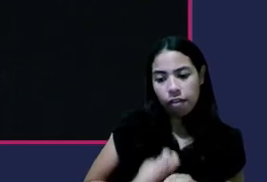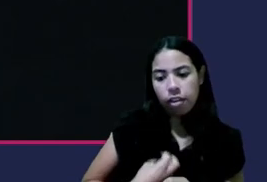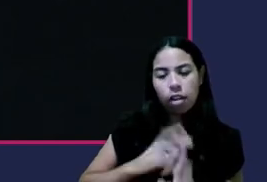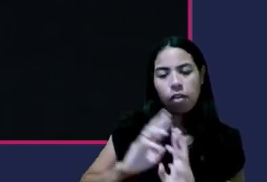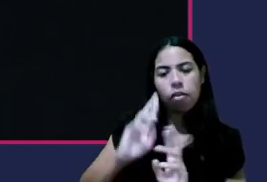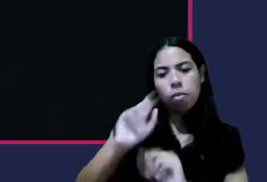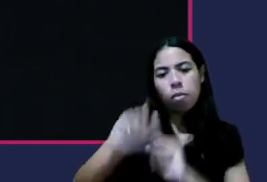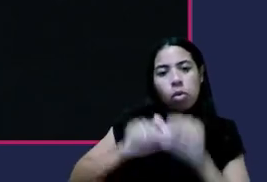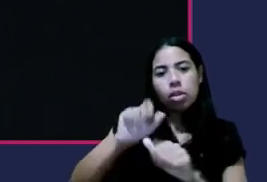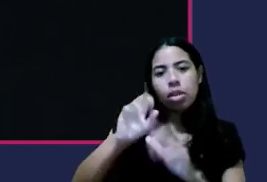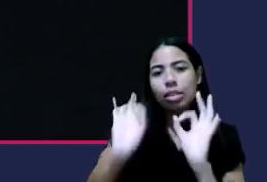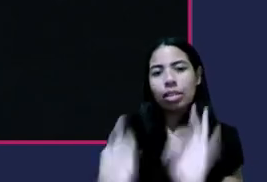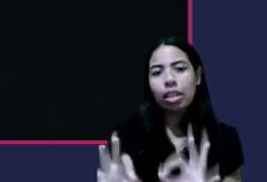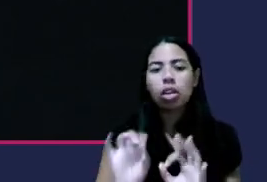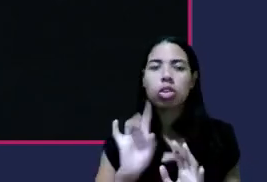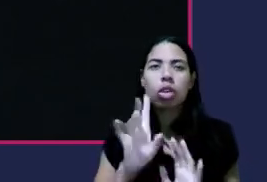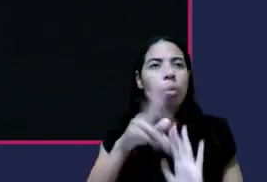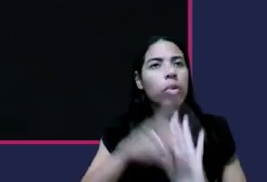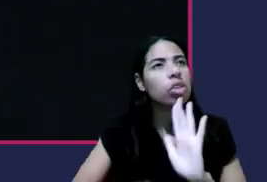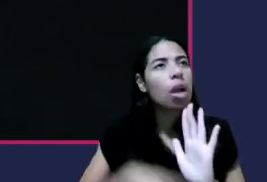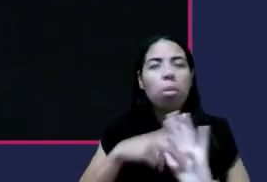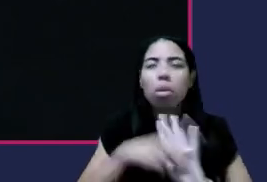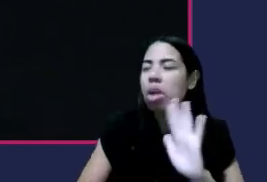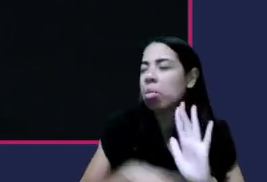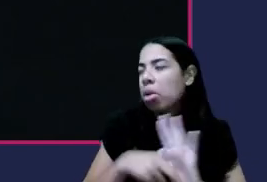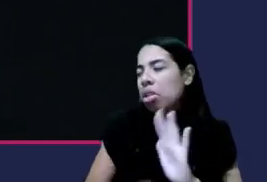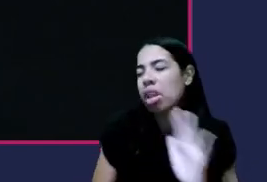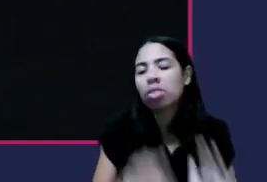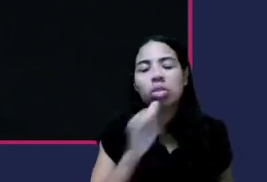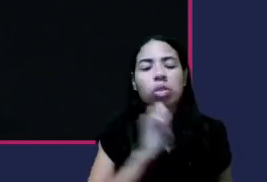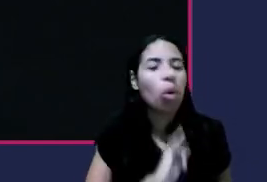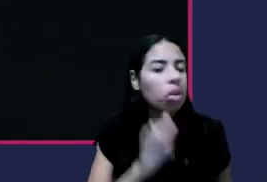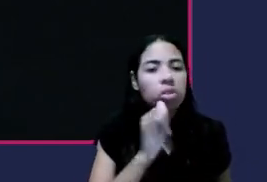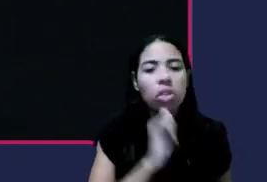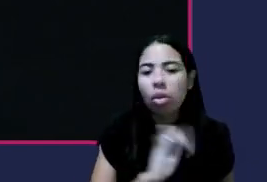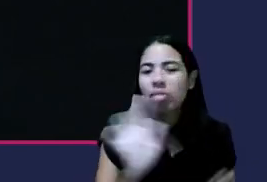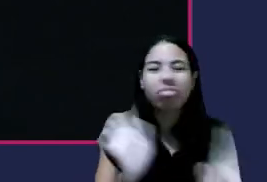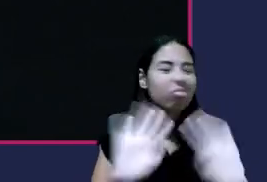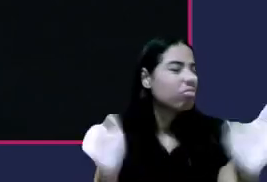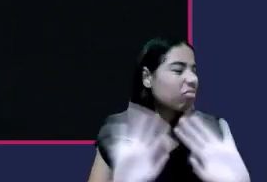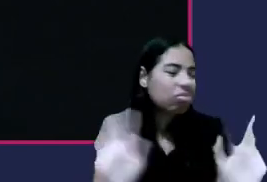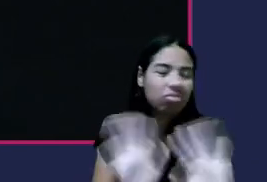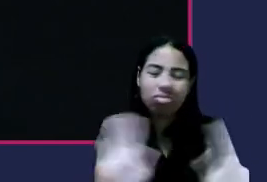lives. Not just, oh, we have a project, we have a project.